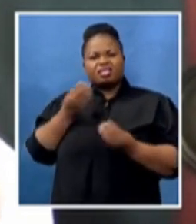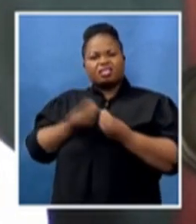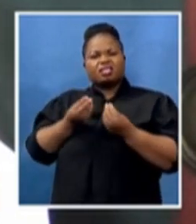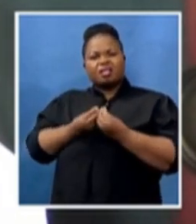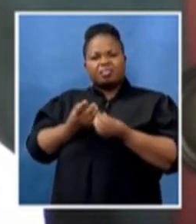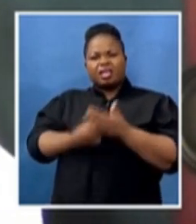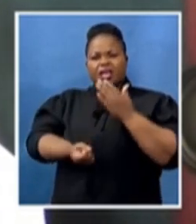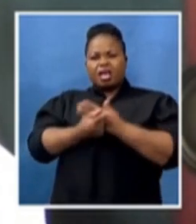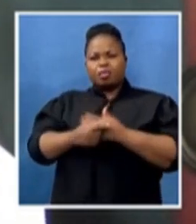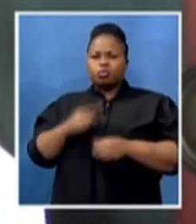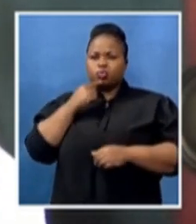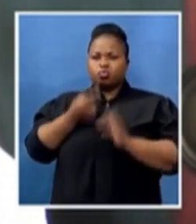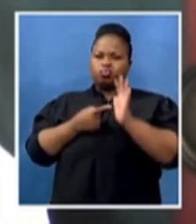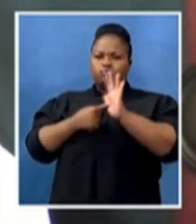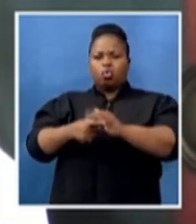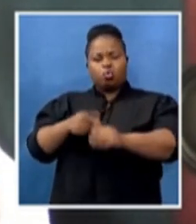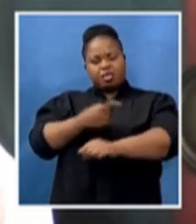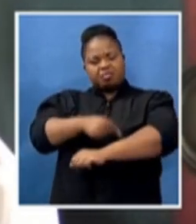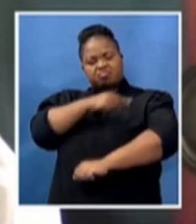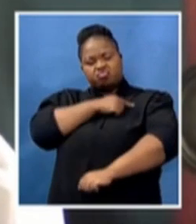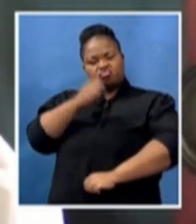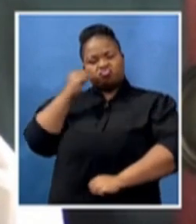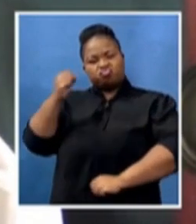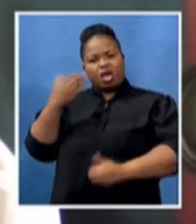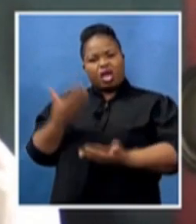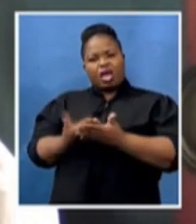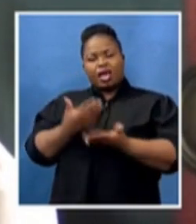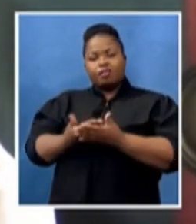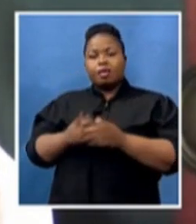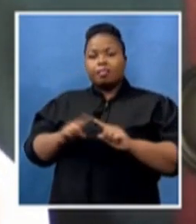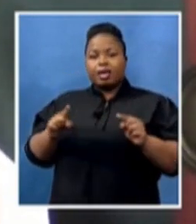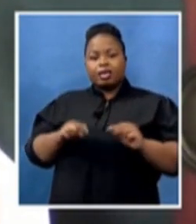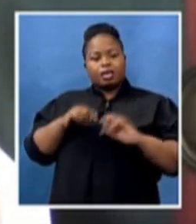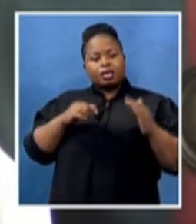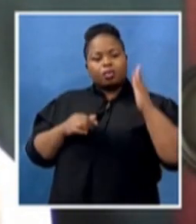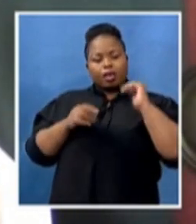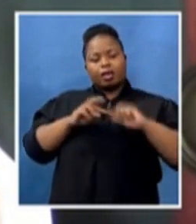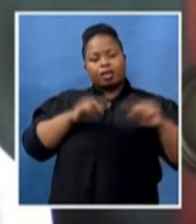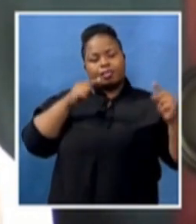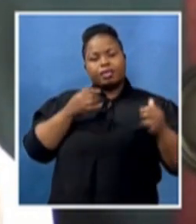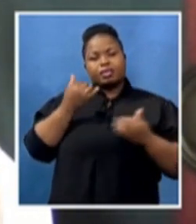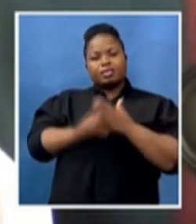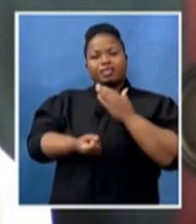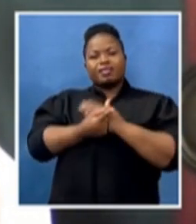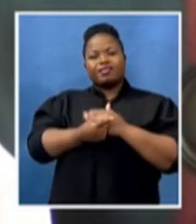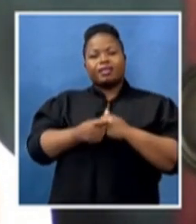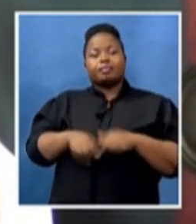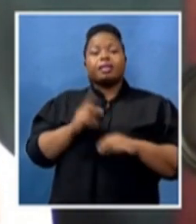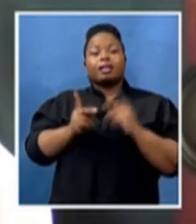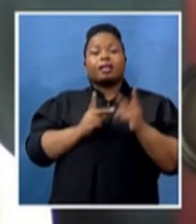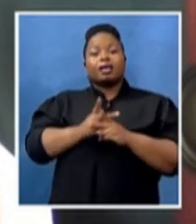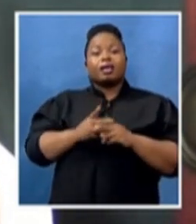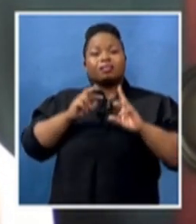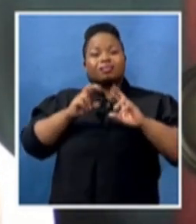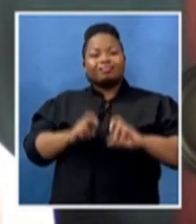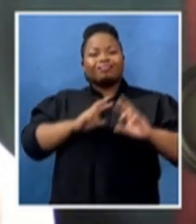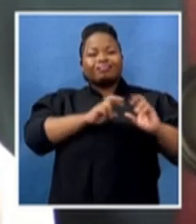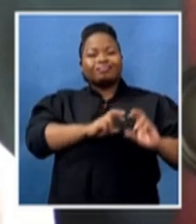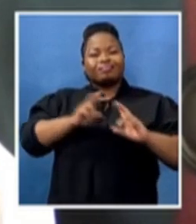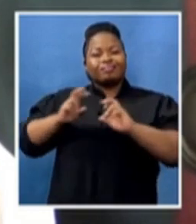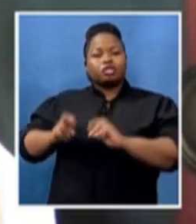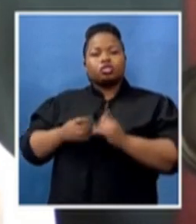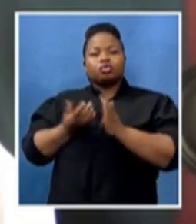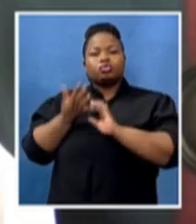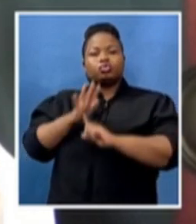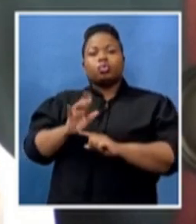albeit practiced differently. Numerous studies have highlighted a prevailing view that when it comes to the man